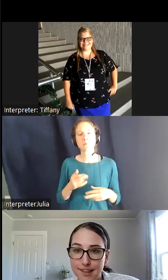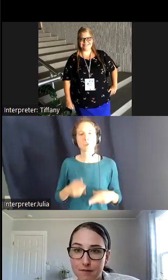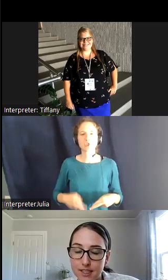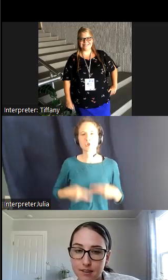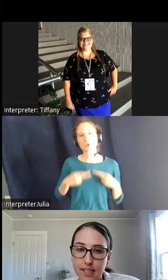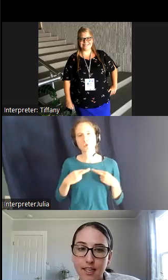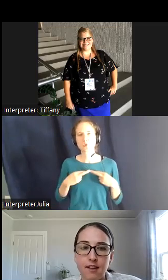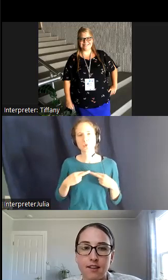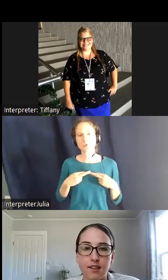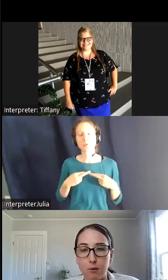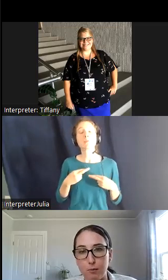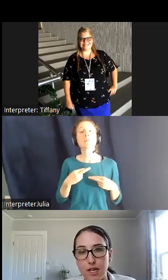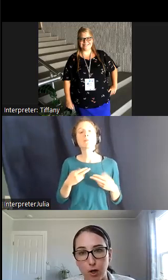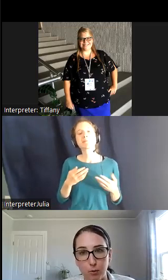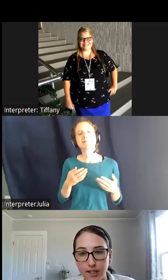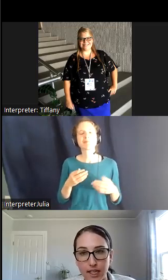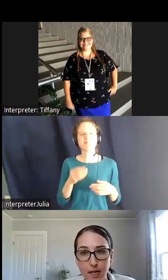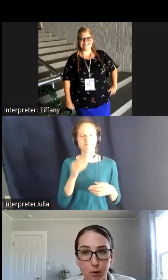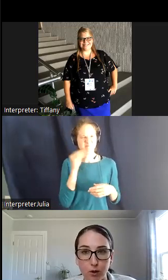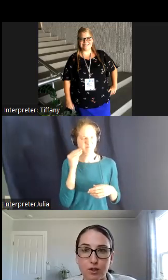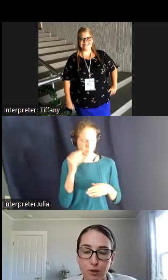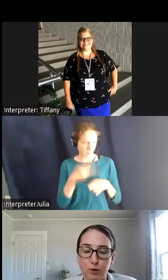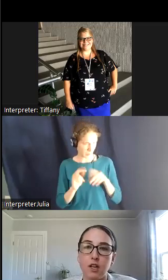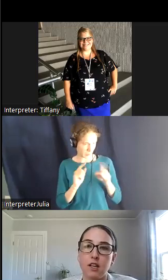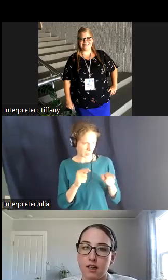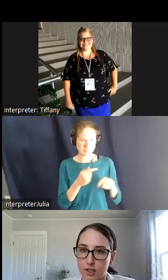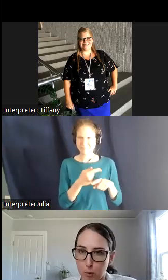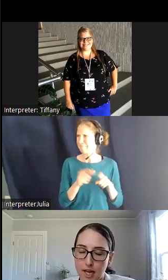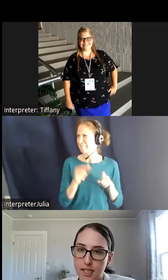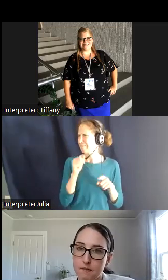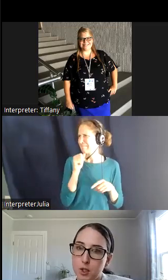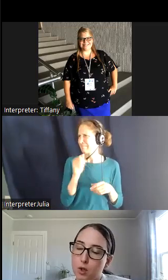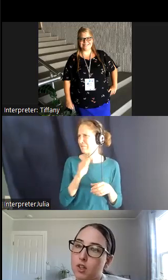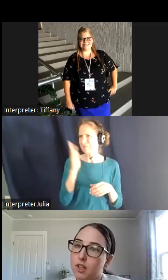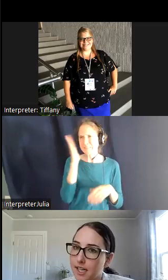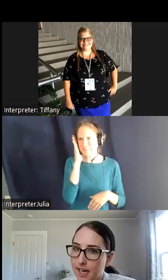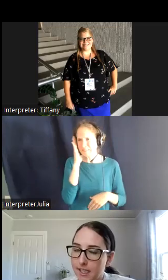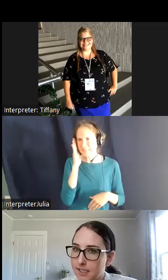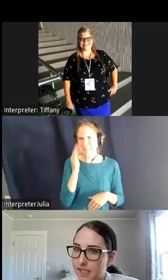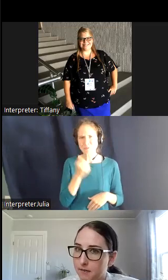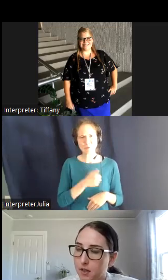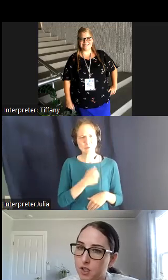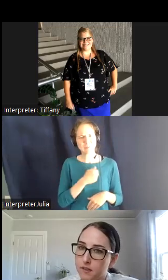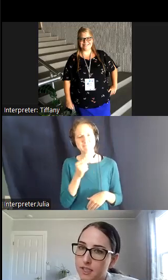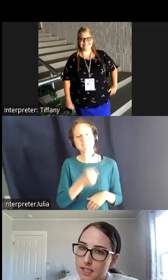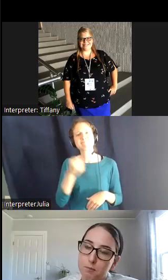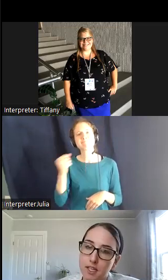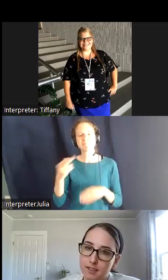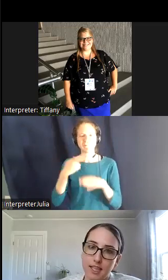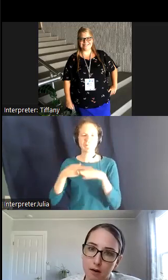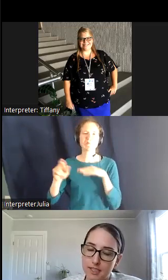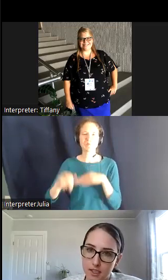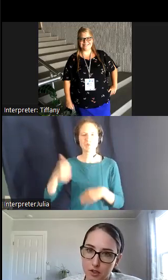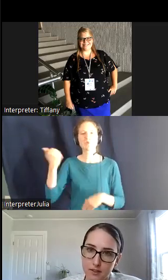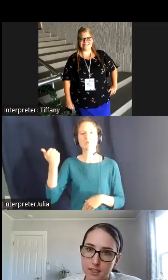beds in that facility, then they would be appropriately able to support that individual in accessing different services